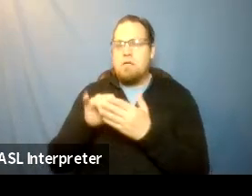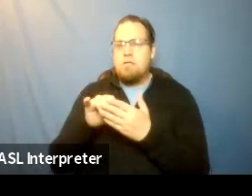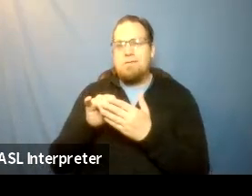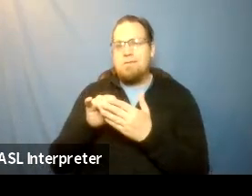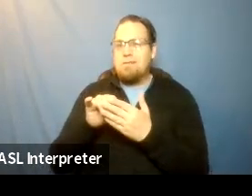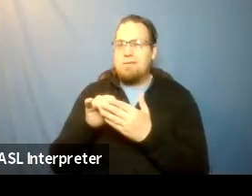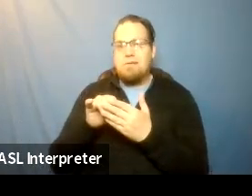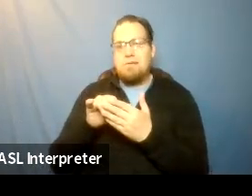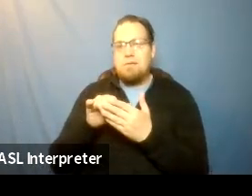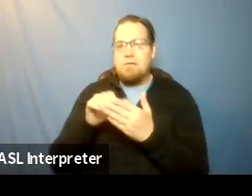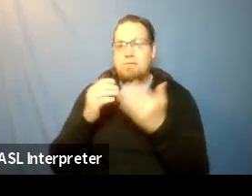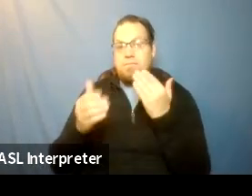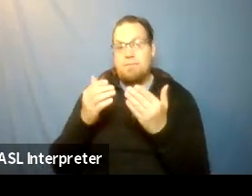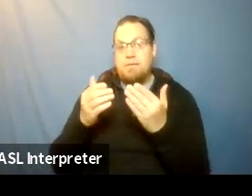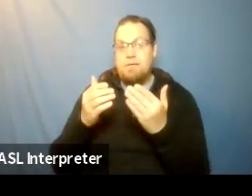it may not hurt them to